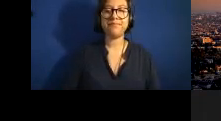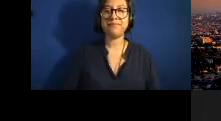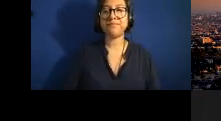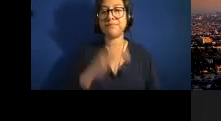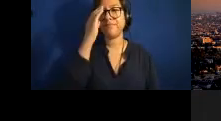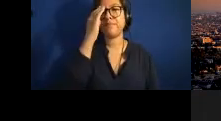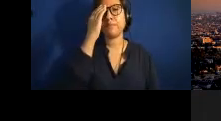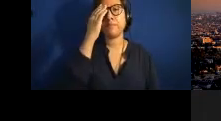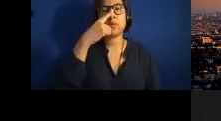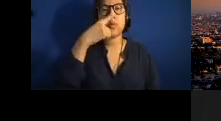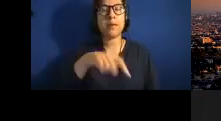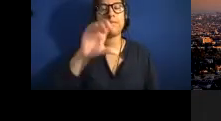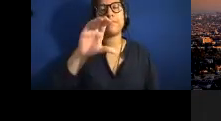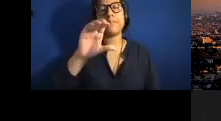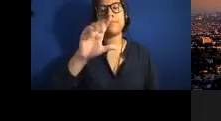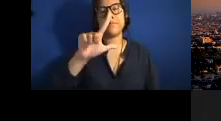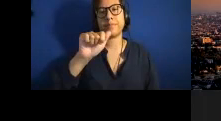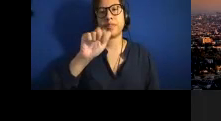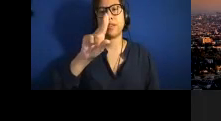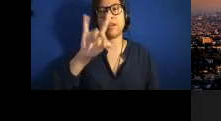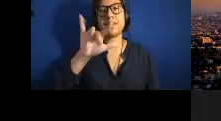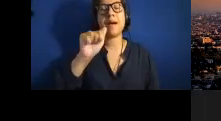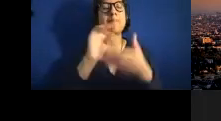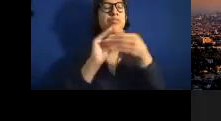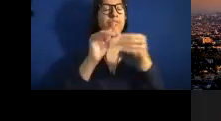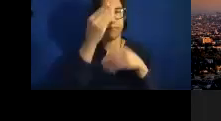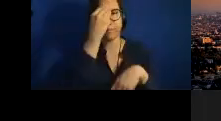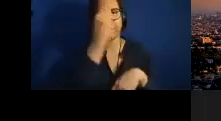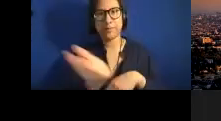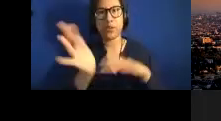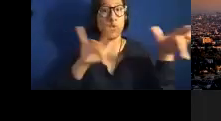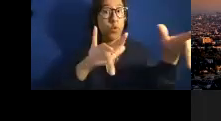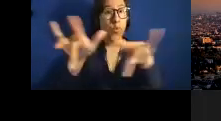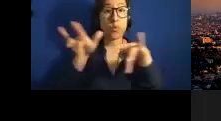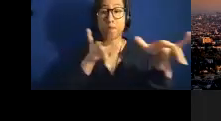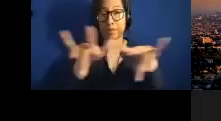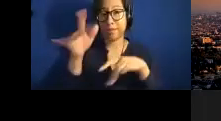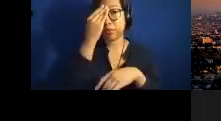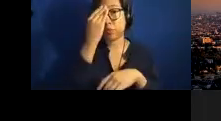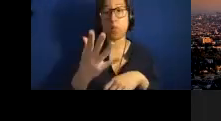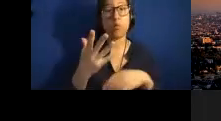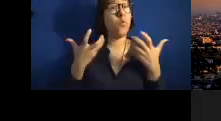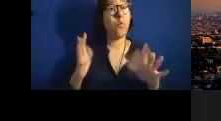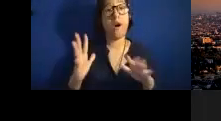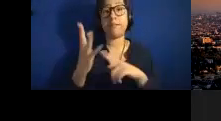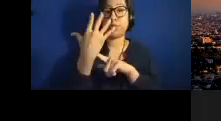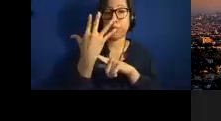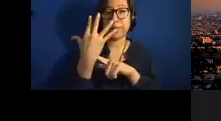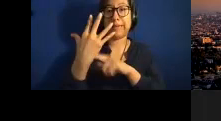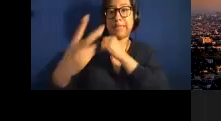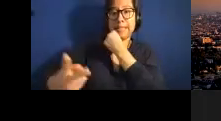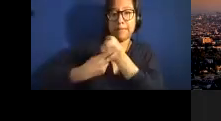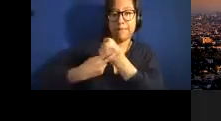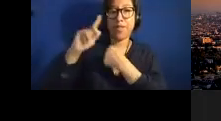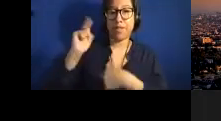Could we just mention real quick, also that it is being recorded in case people do not want to be on screen.